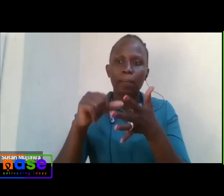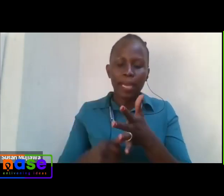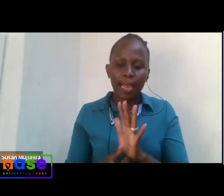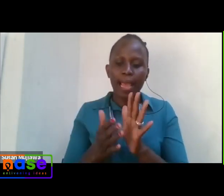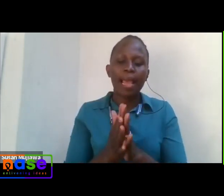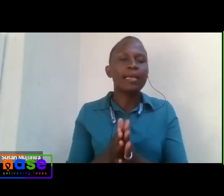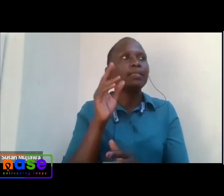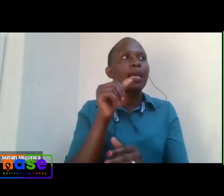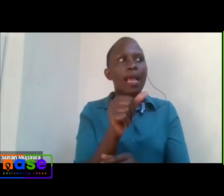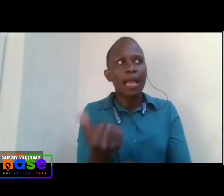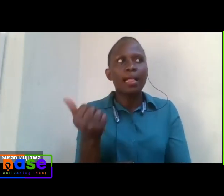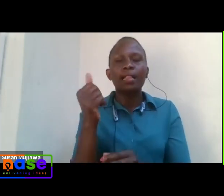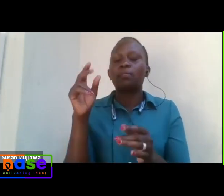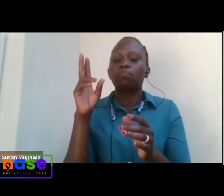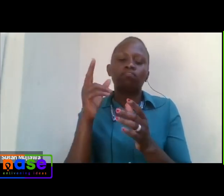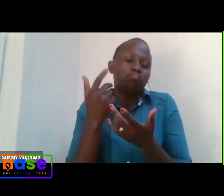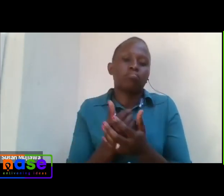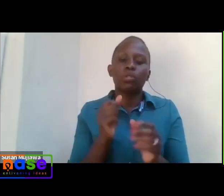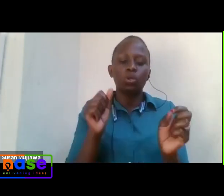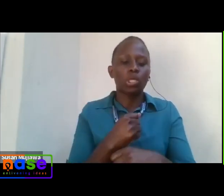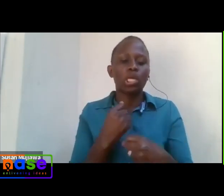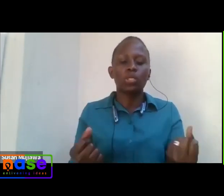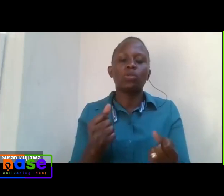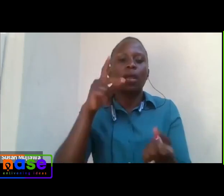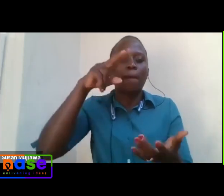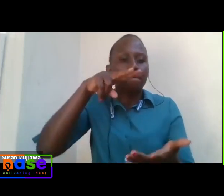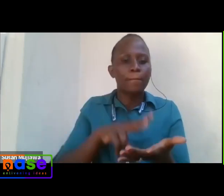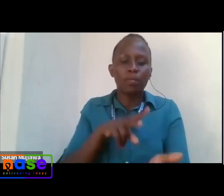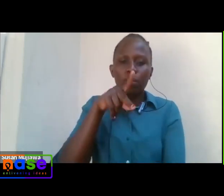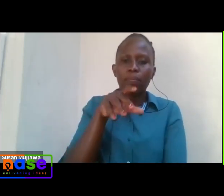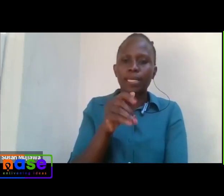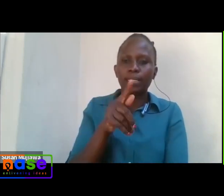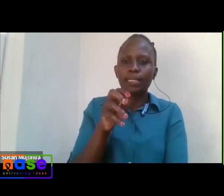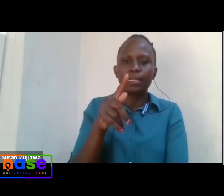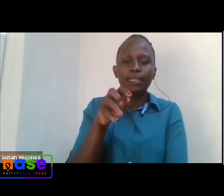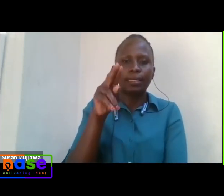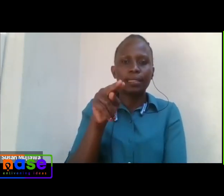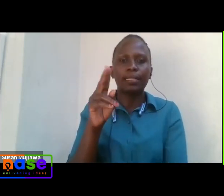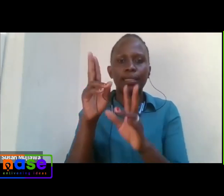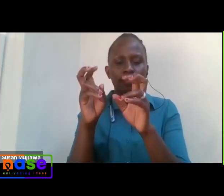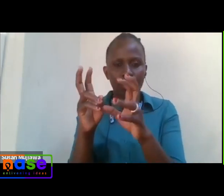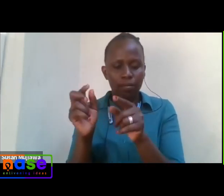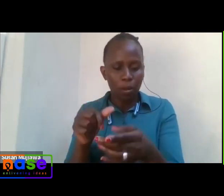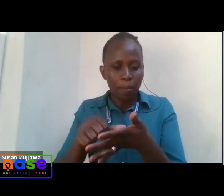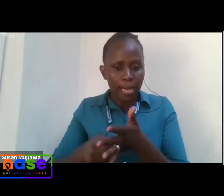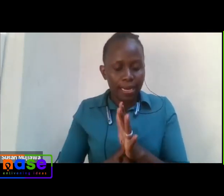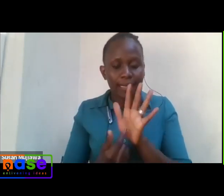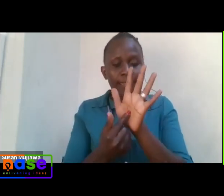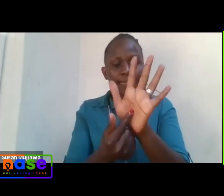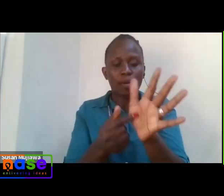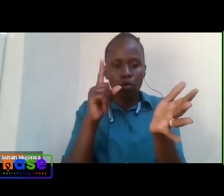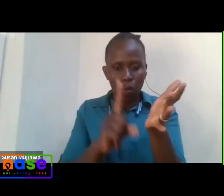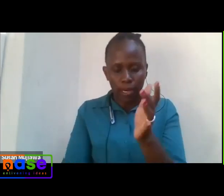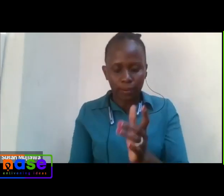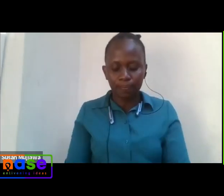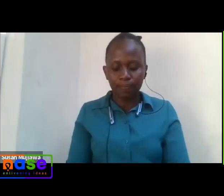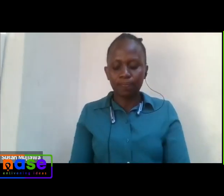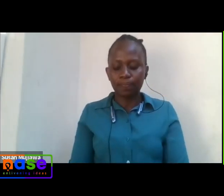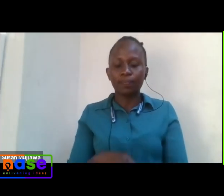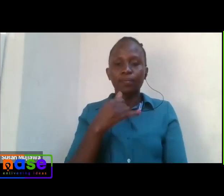non-patentable subject matter. So the patentable subject matter in this space, for example, is that